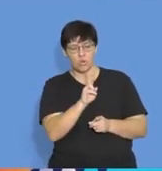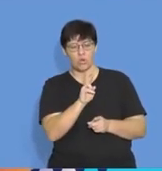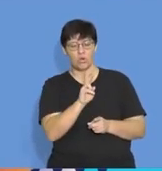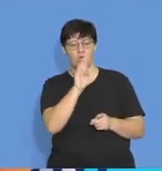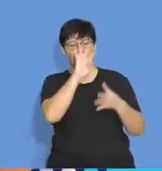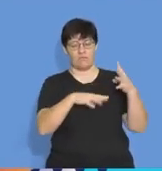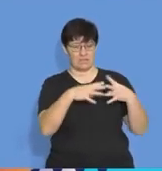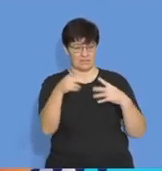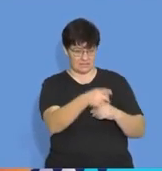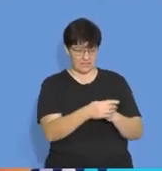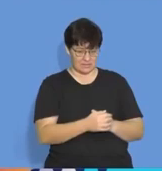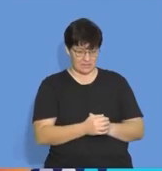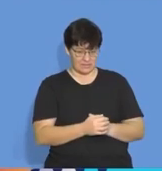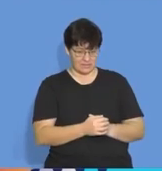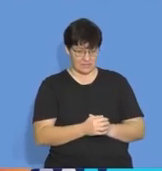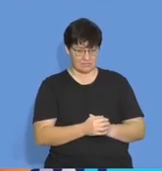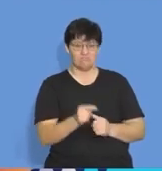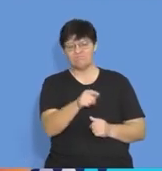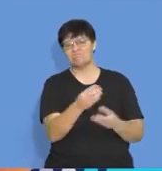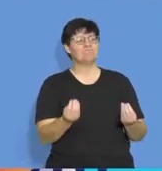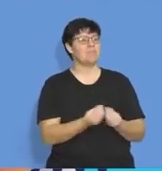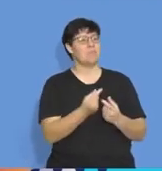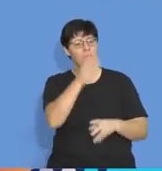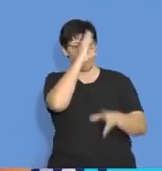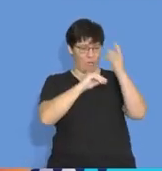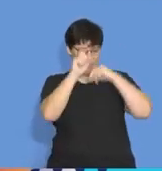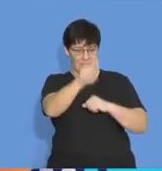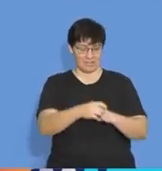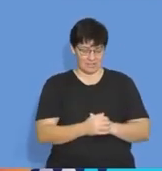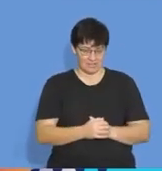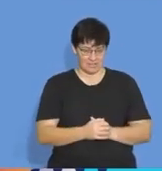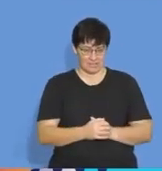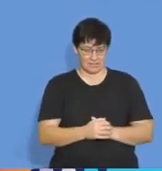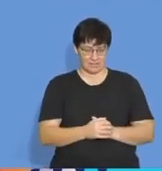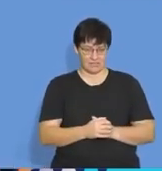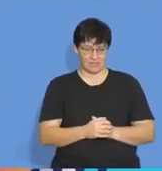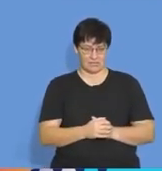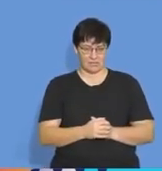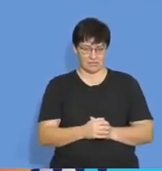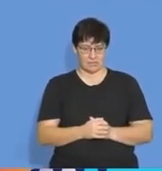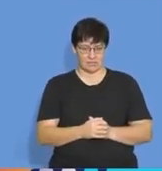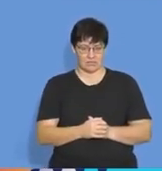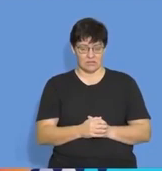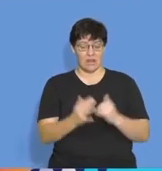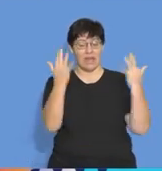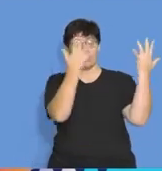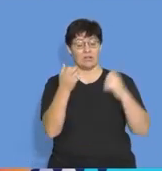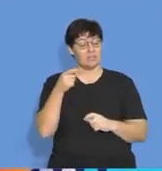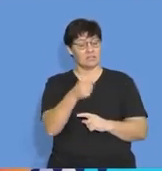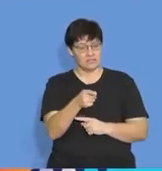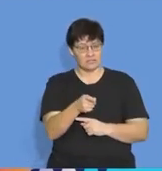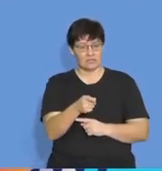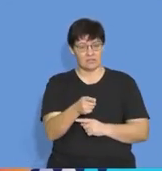I said this format is something that you must learn. What goes into the calculation of